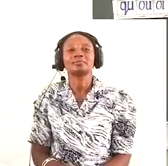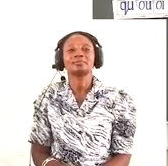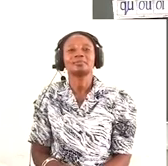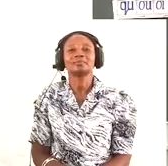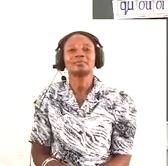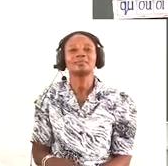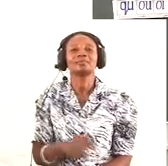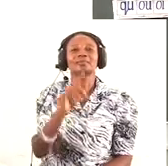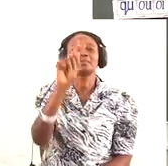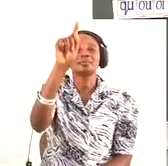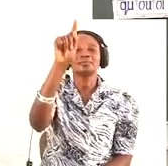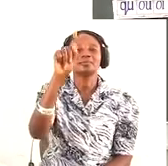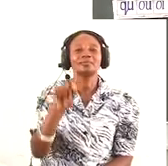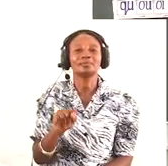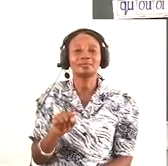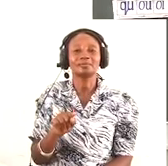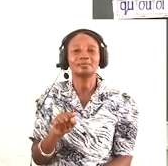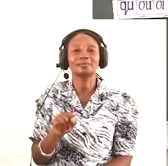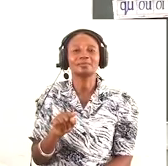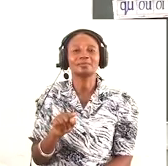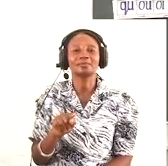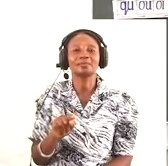flick. Another one.